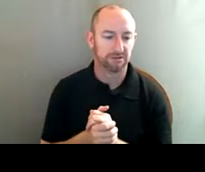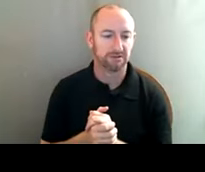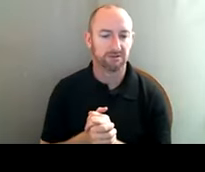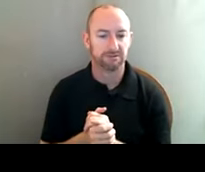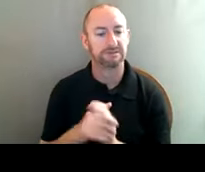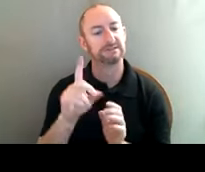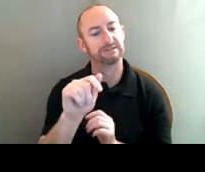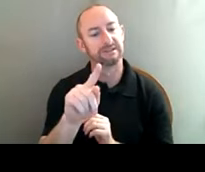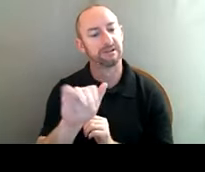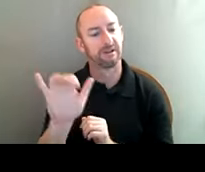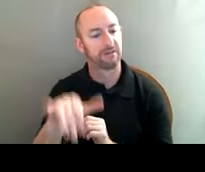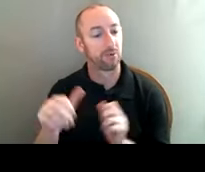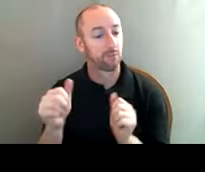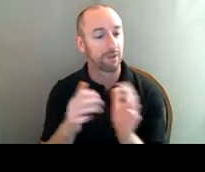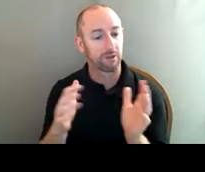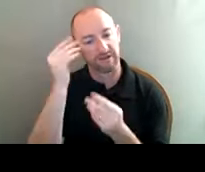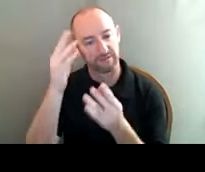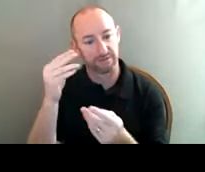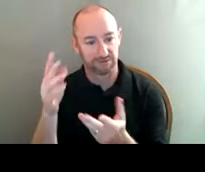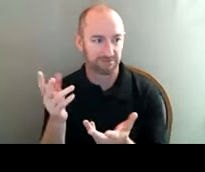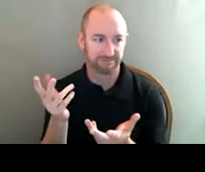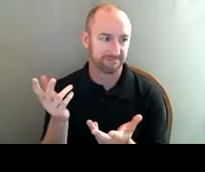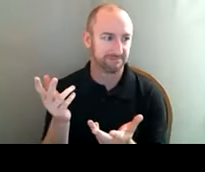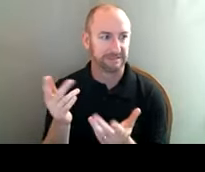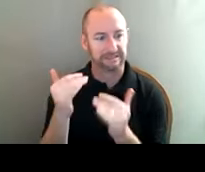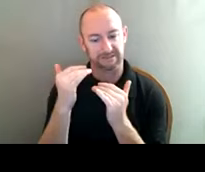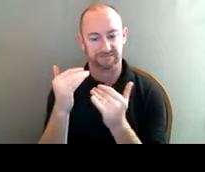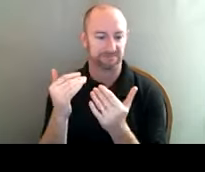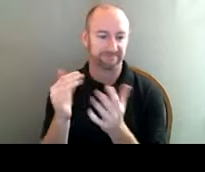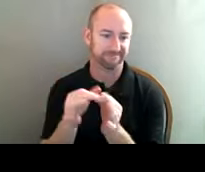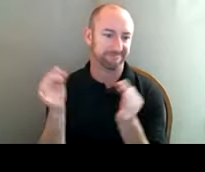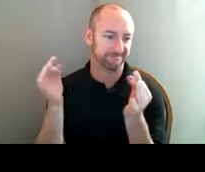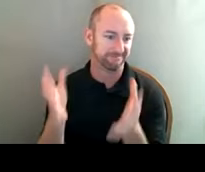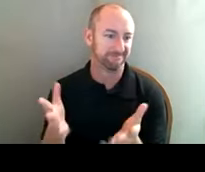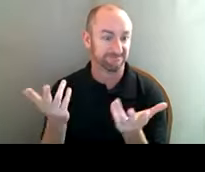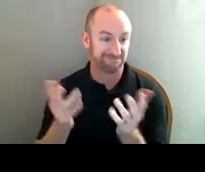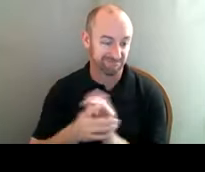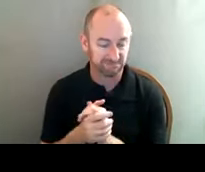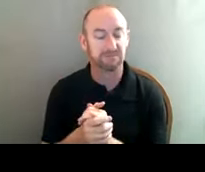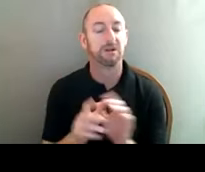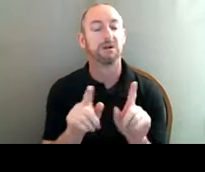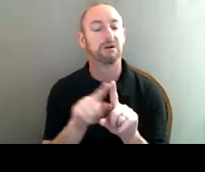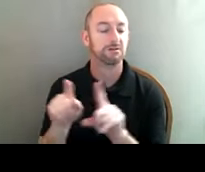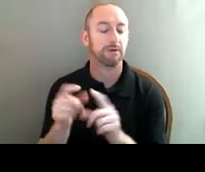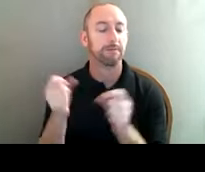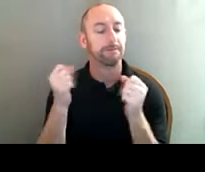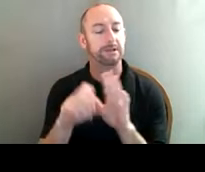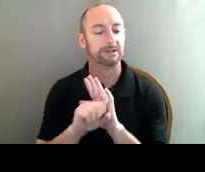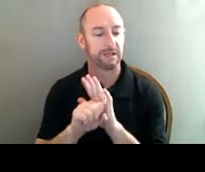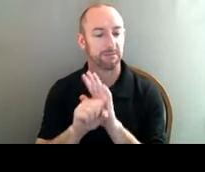Data like that without any kind of context is of really limited value to us. We also have a lot of samples that